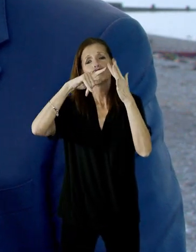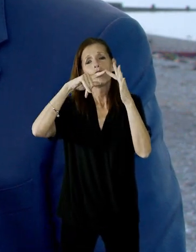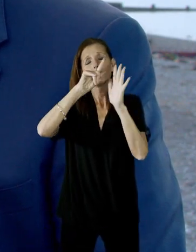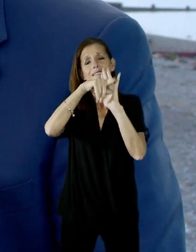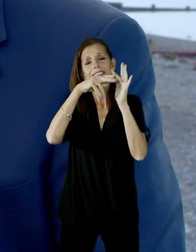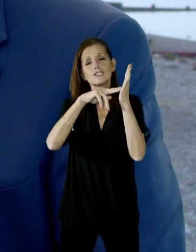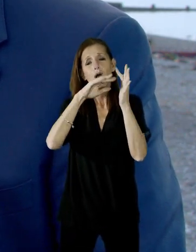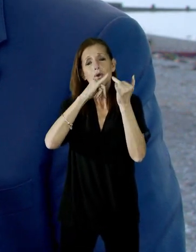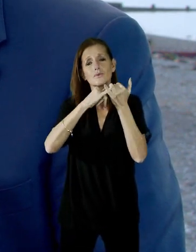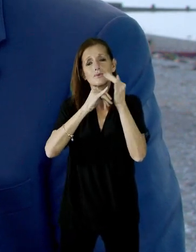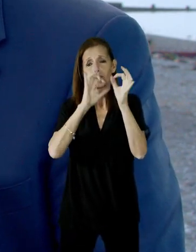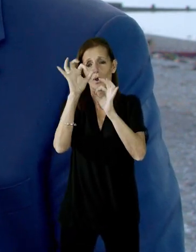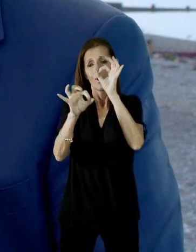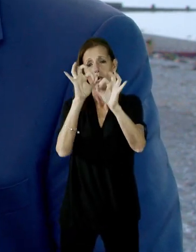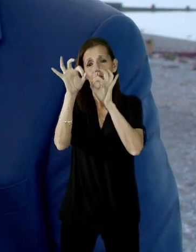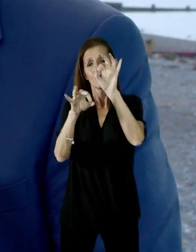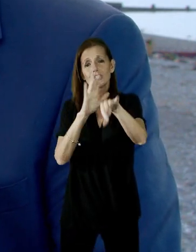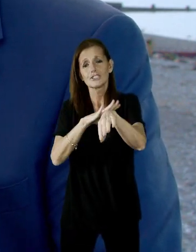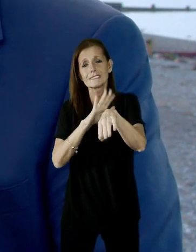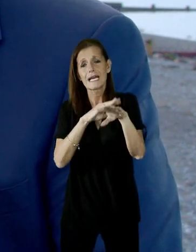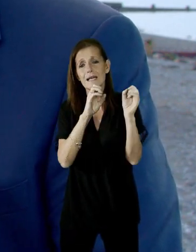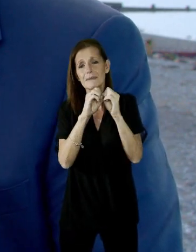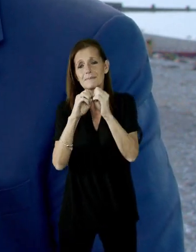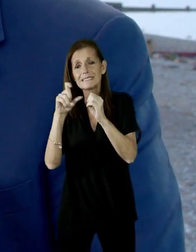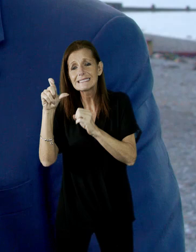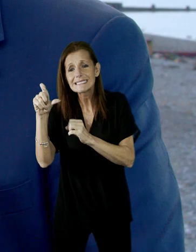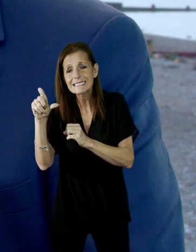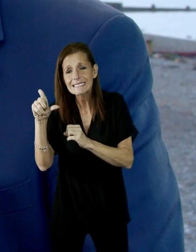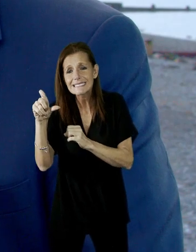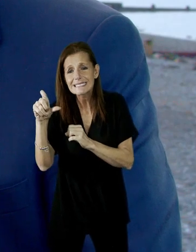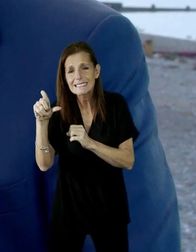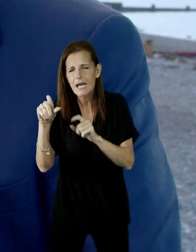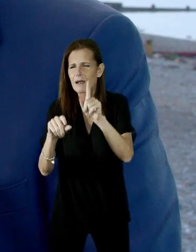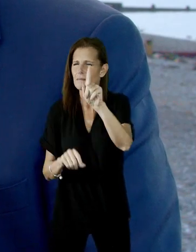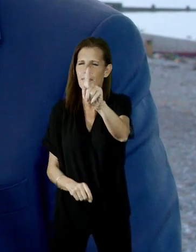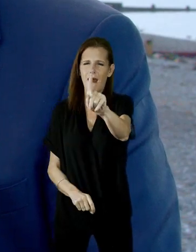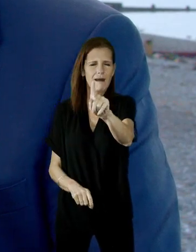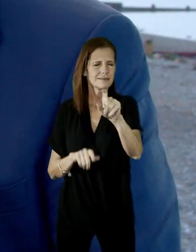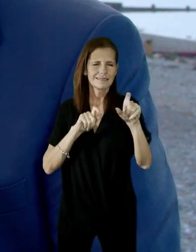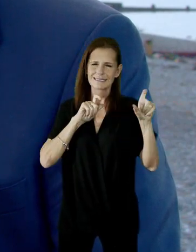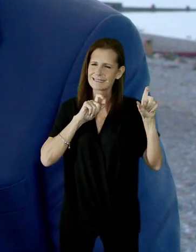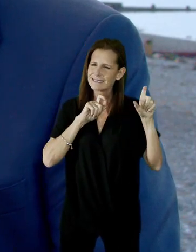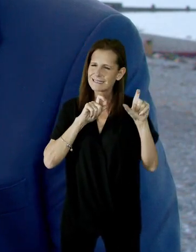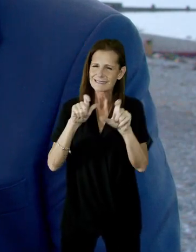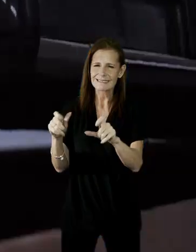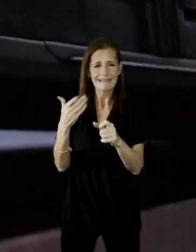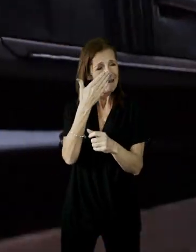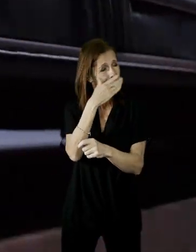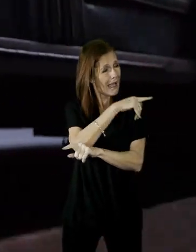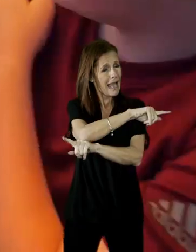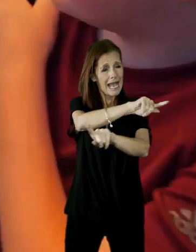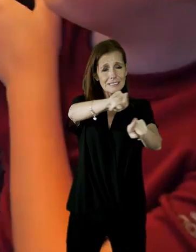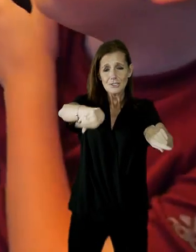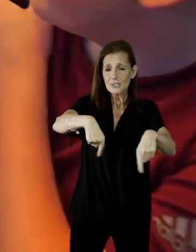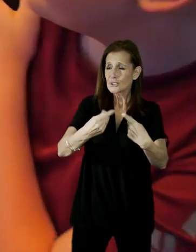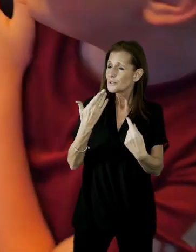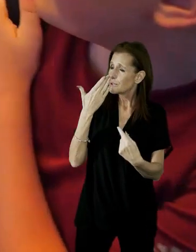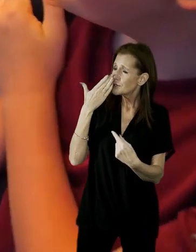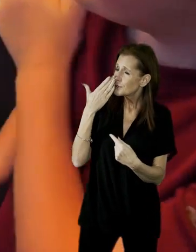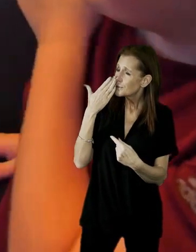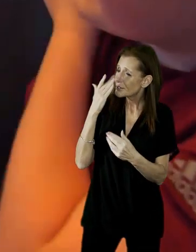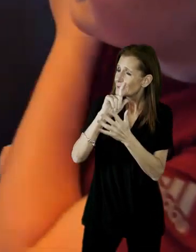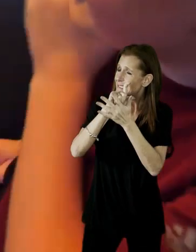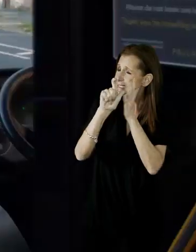Time. There's still a lot of polarisation when it comes to public attitudes towards disability, and the aim